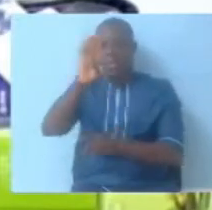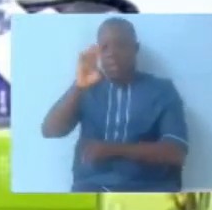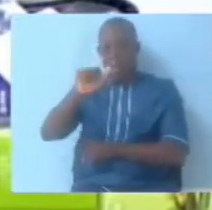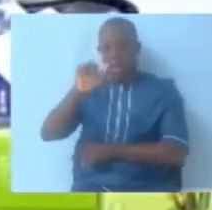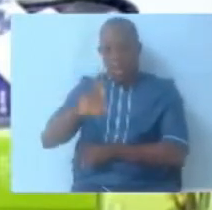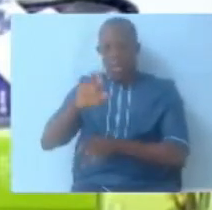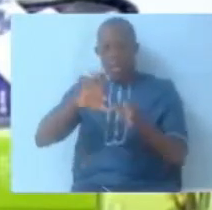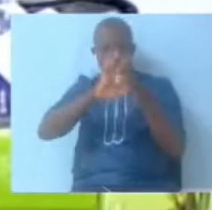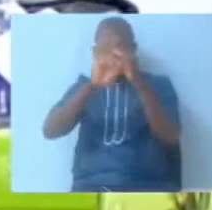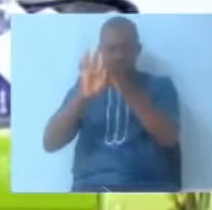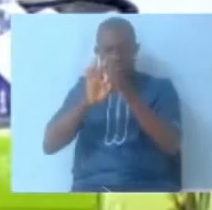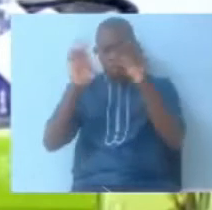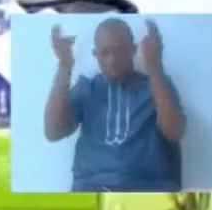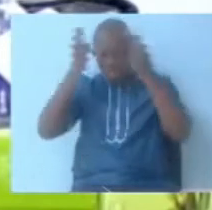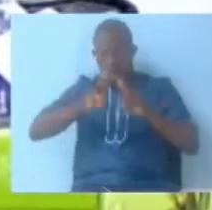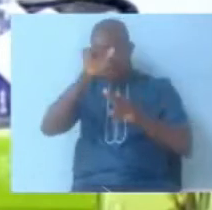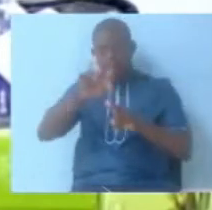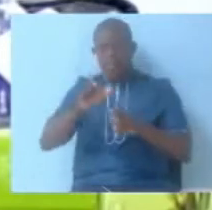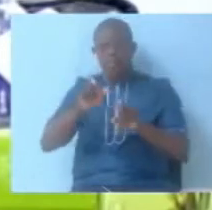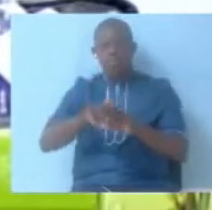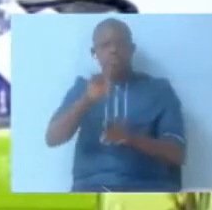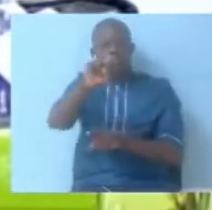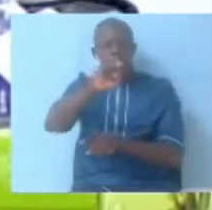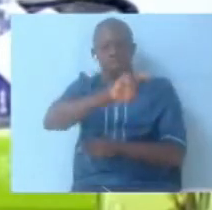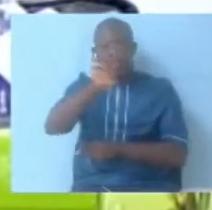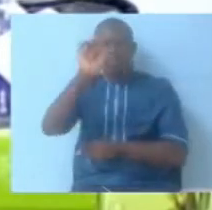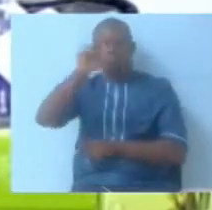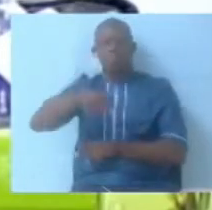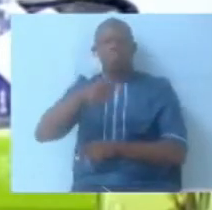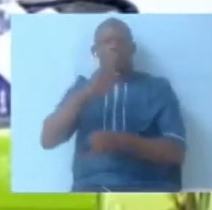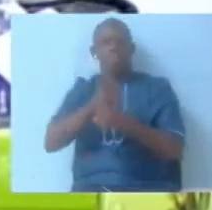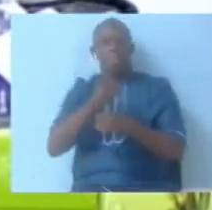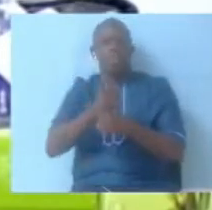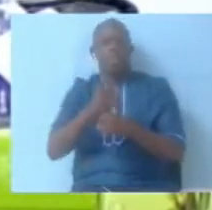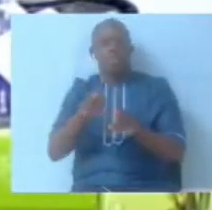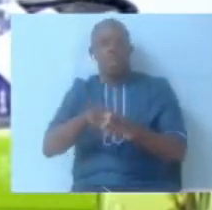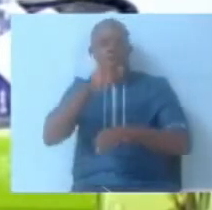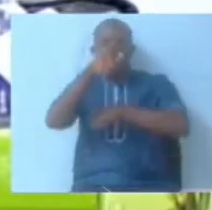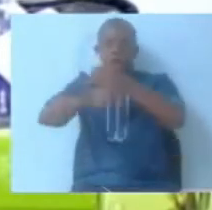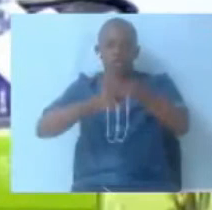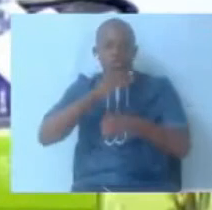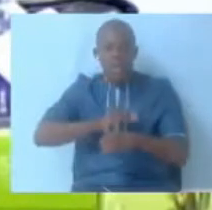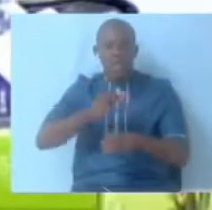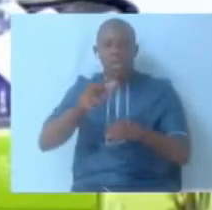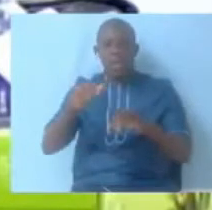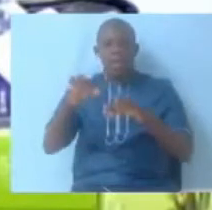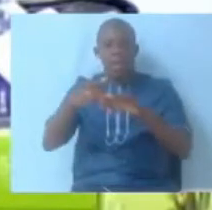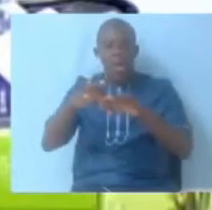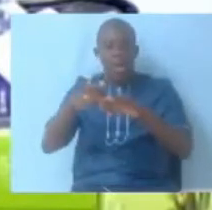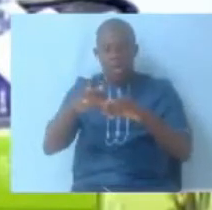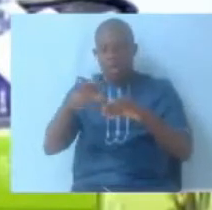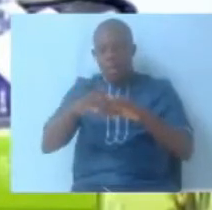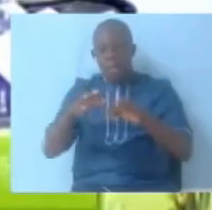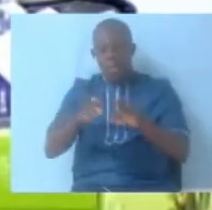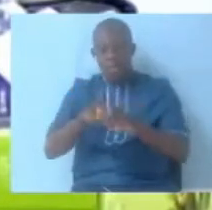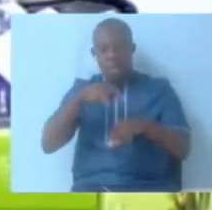that you cannot be a spouse of a head of mission designated to the country in question, and you be allowed